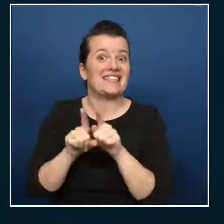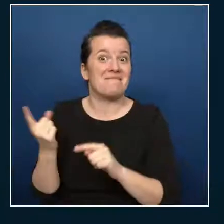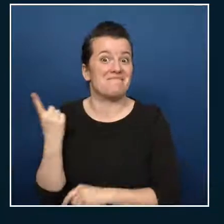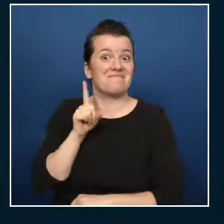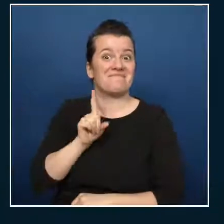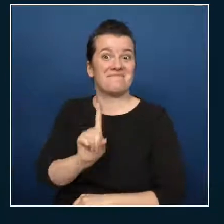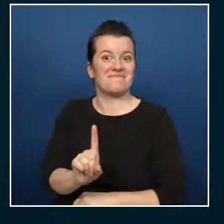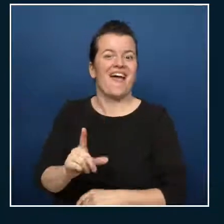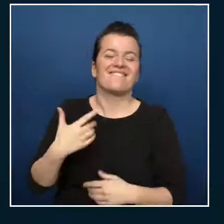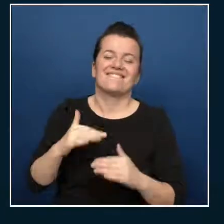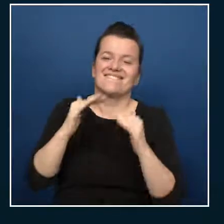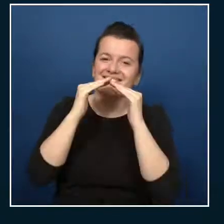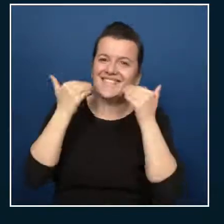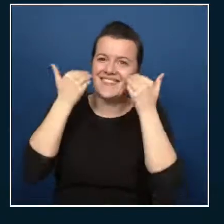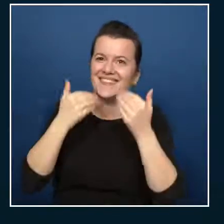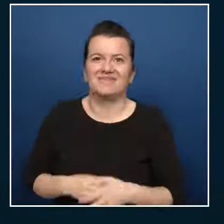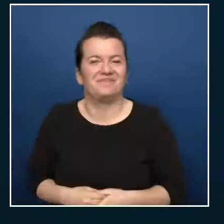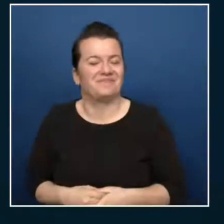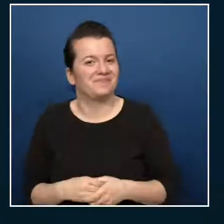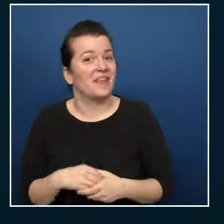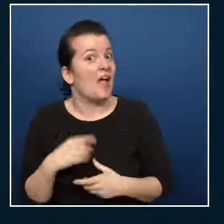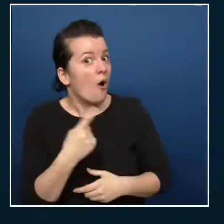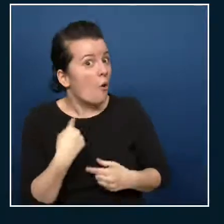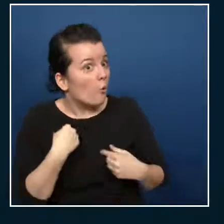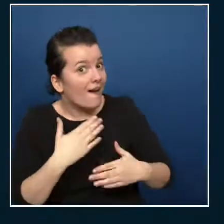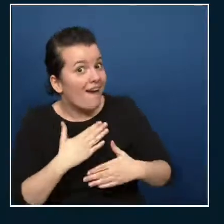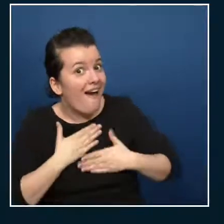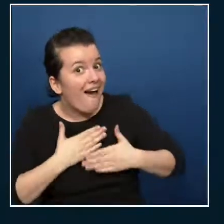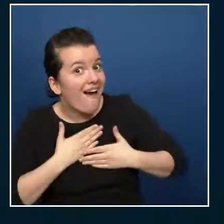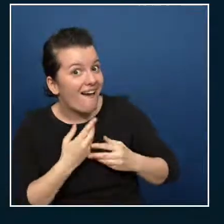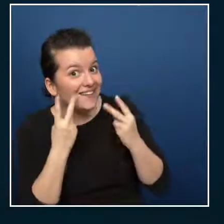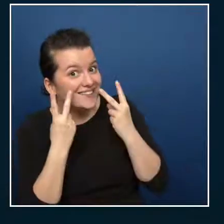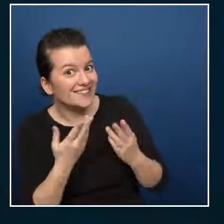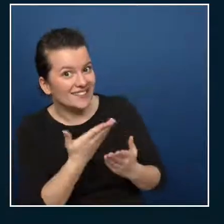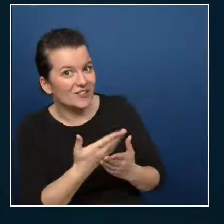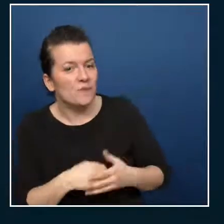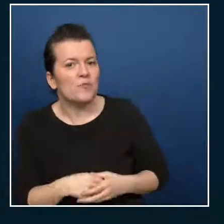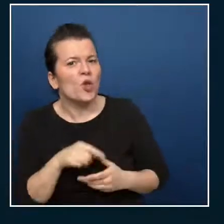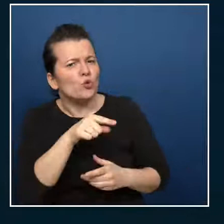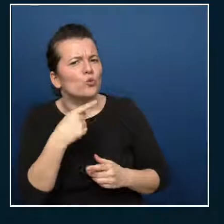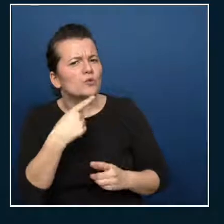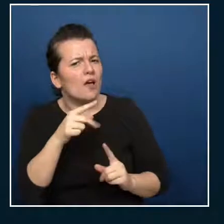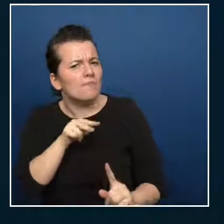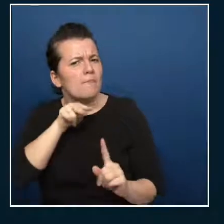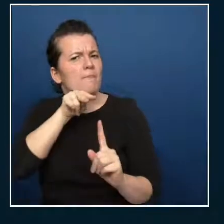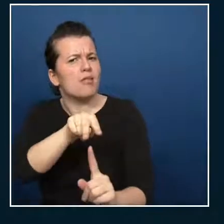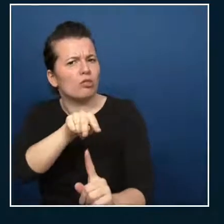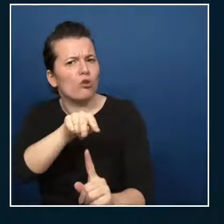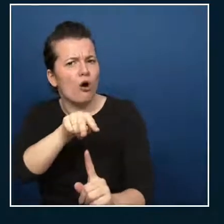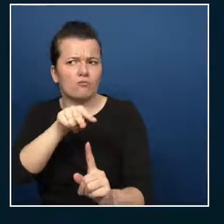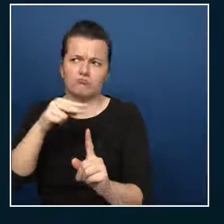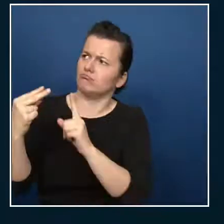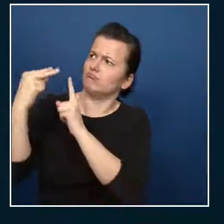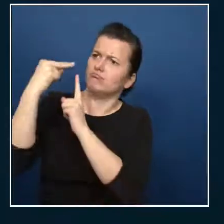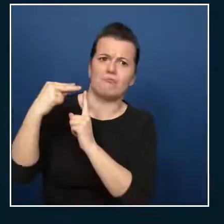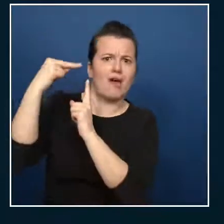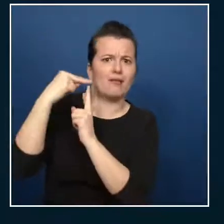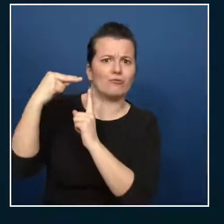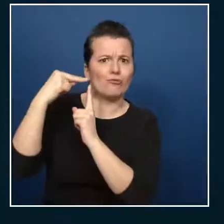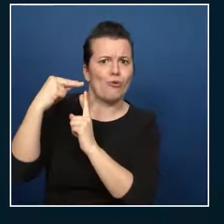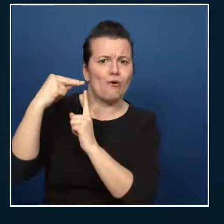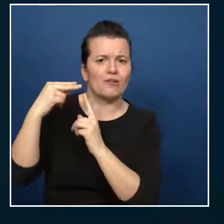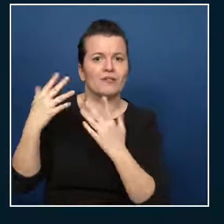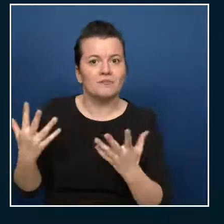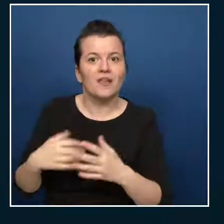right? And yeah, you mentioned something about being a mentor as well. We know that you are a big supporter of gender